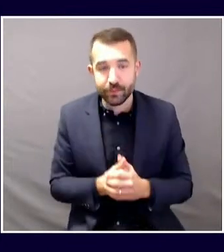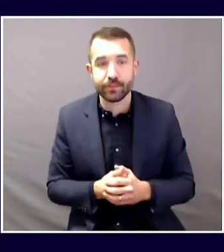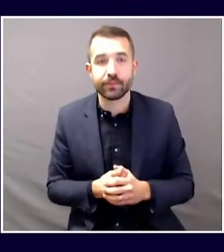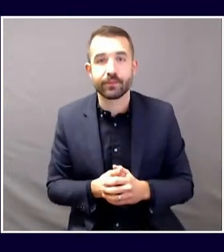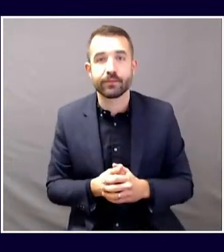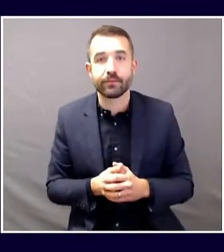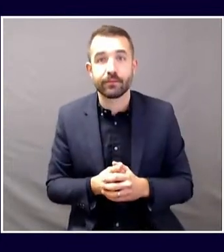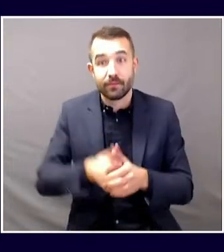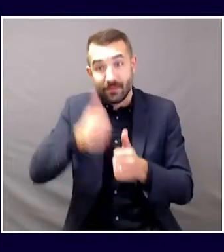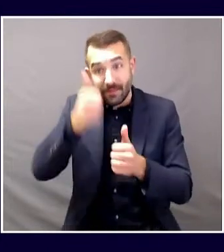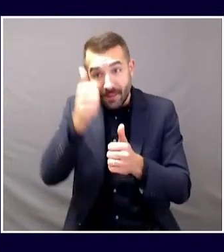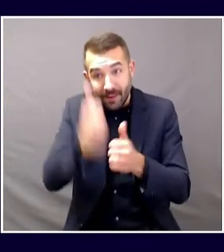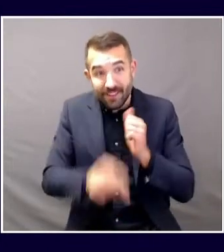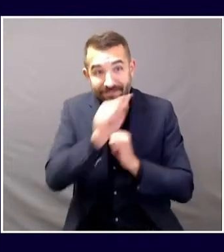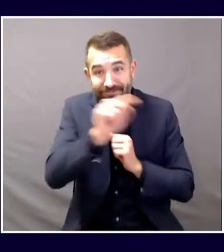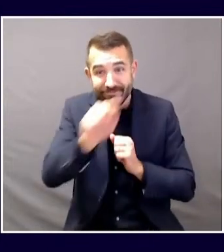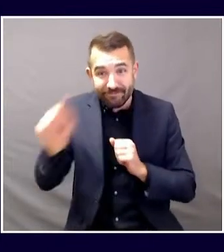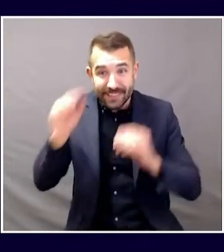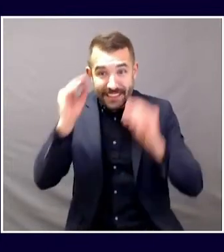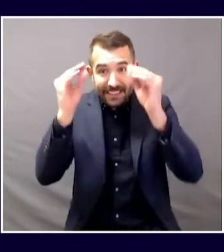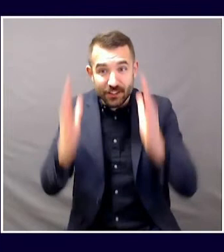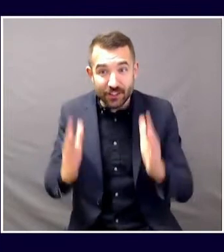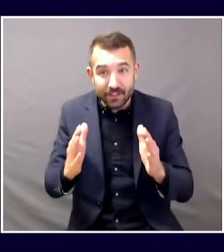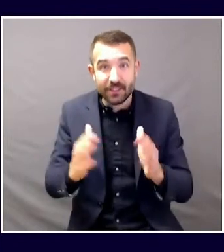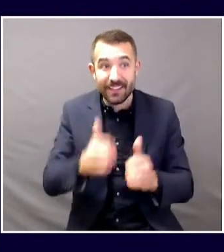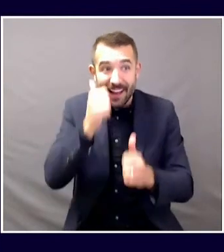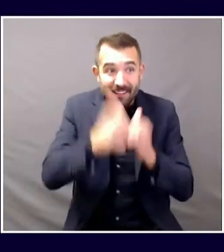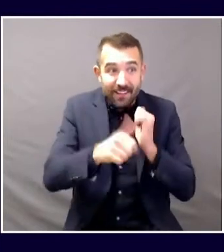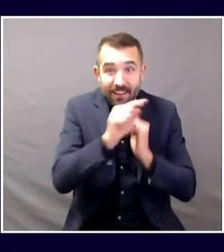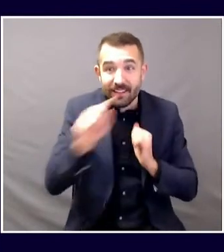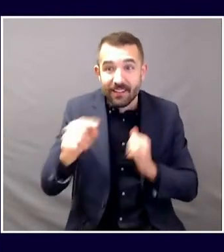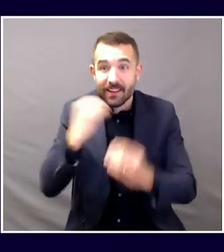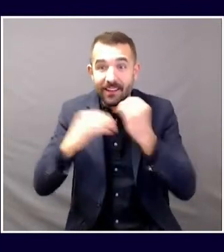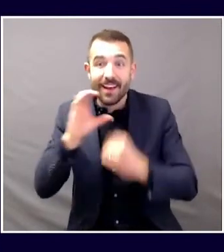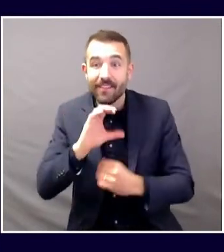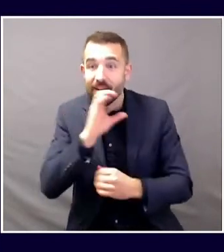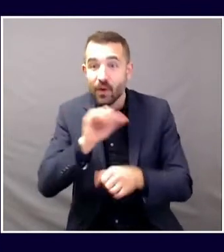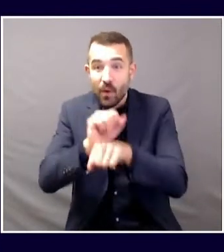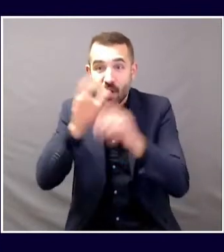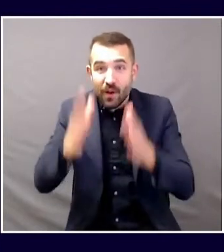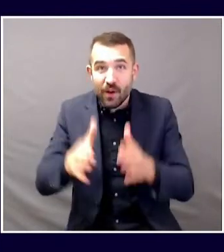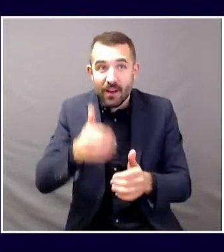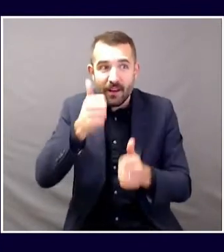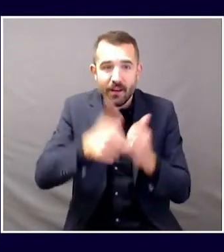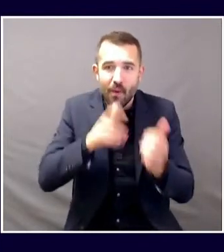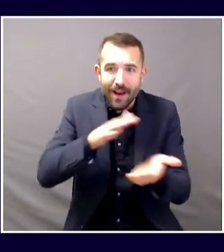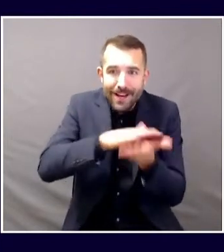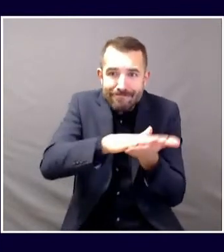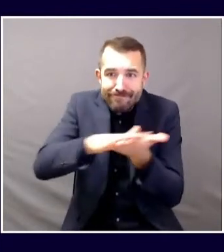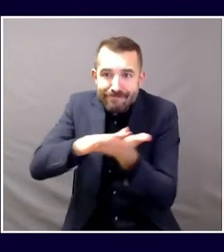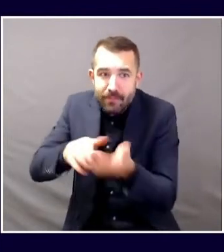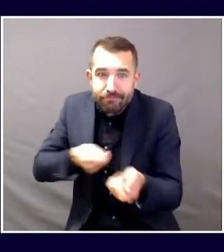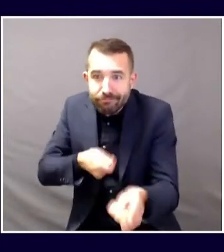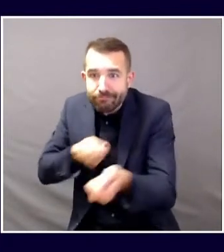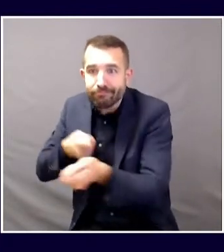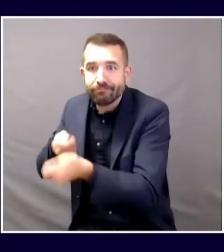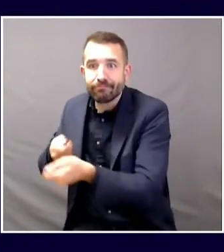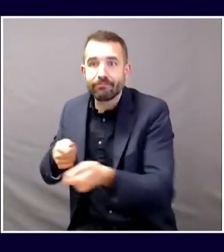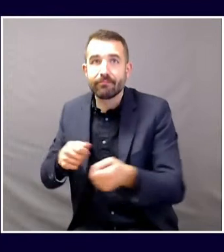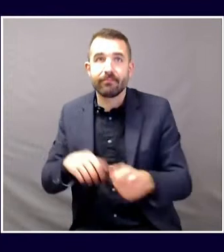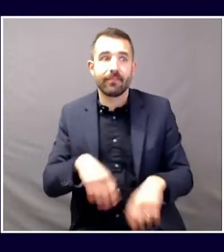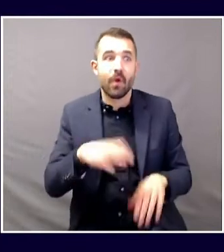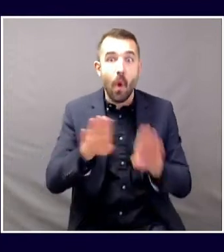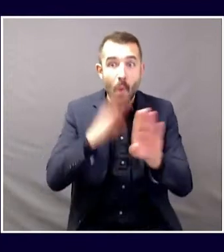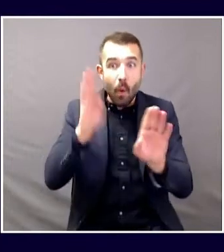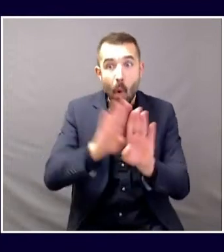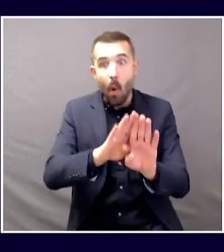teacher, every cafeteria worker, every person who cleans the floors, who opens the doors in the morning, who picks up the